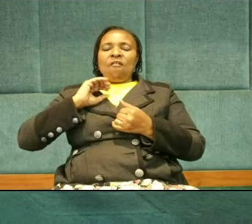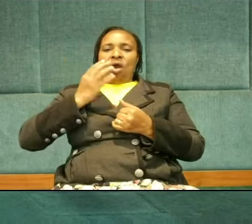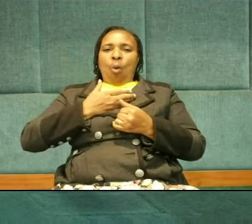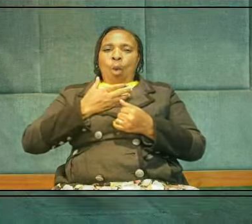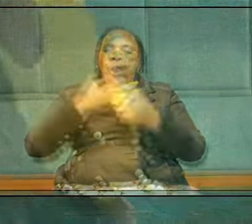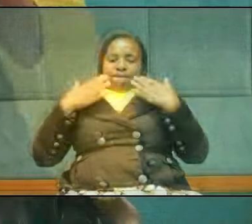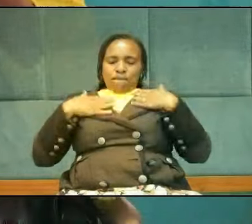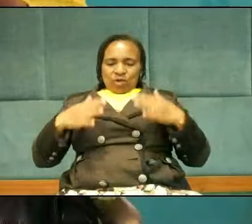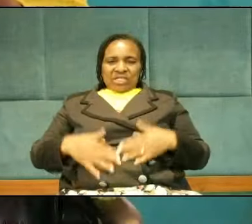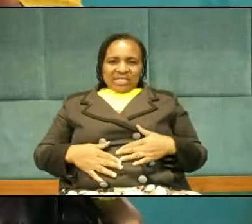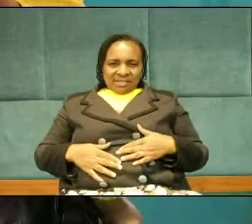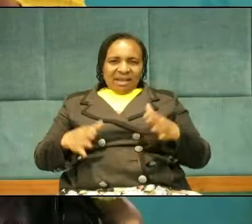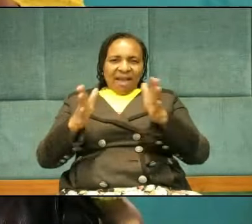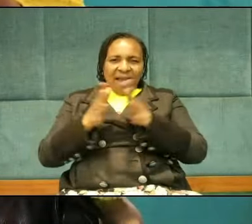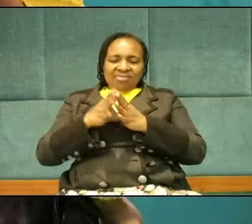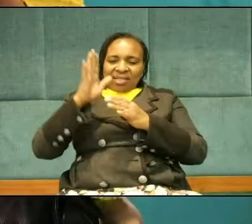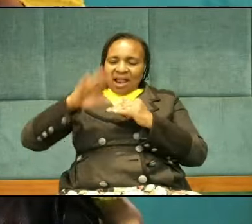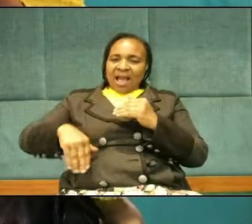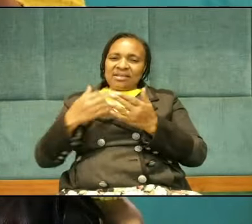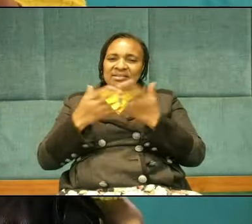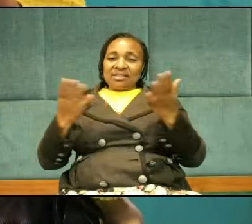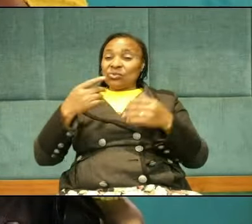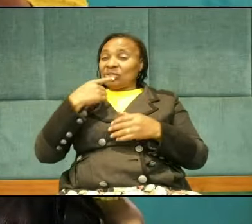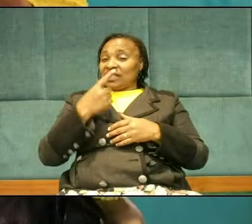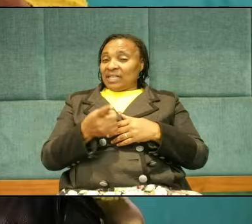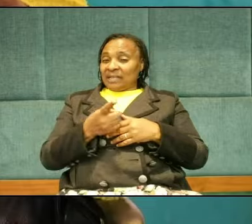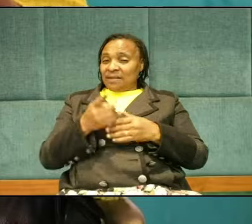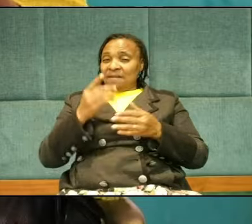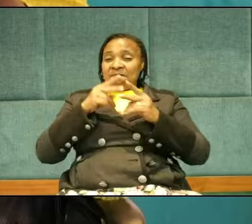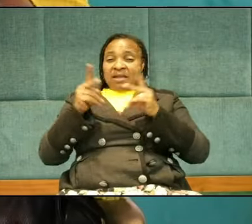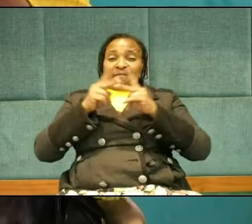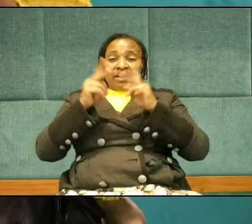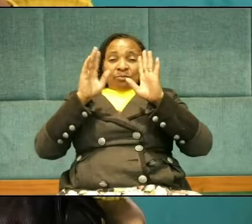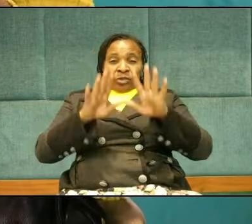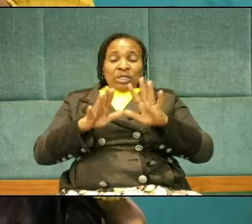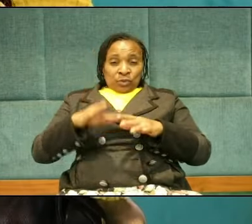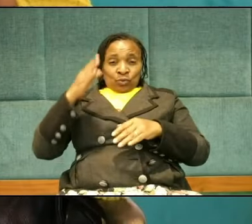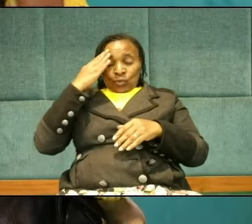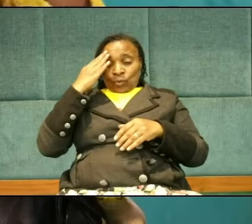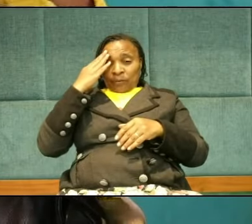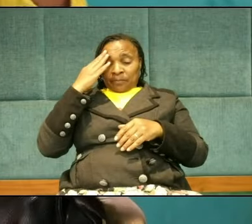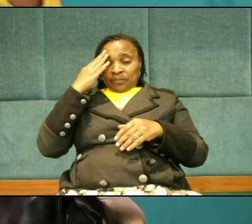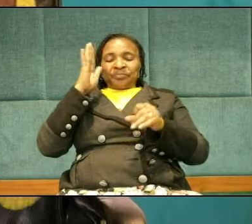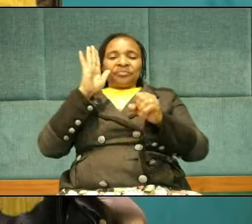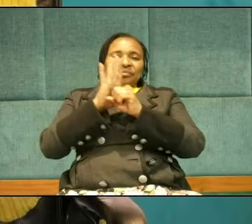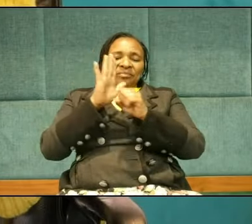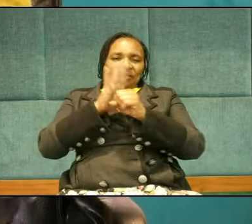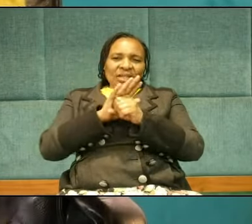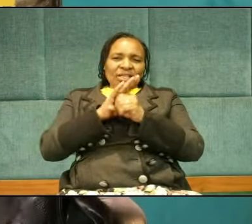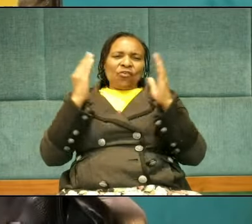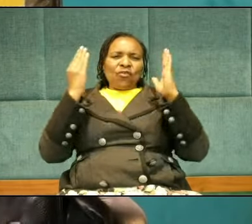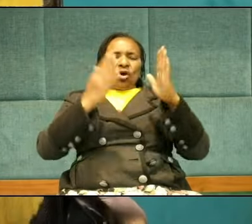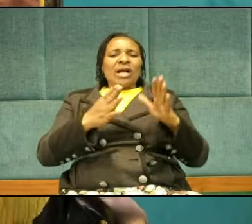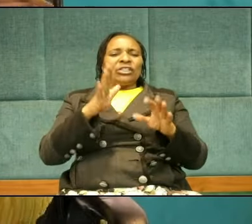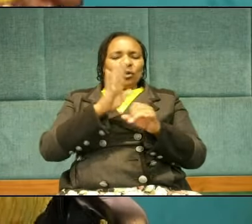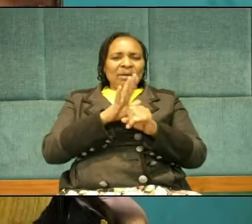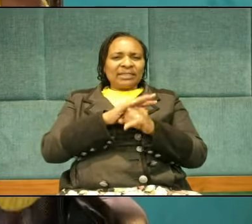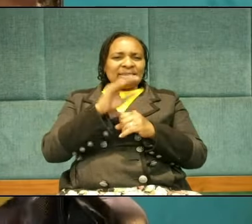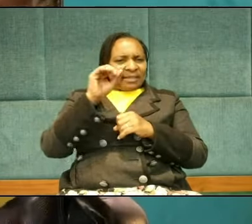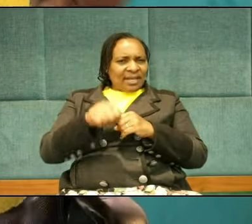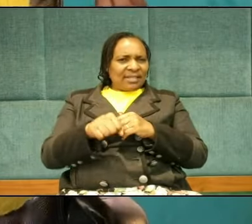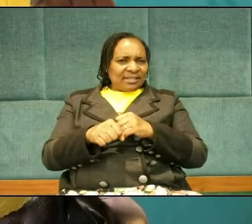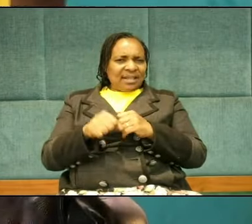bodies. And the last thing you said there, it's really important to note, as much as we focus so much as, oh yes,